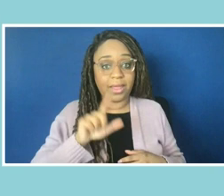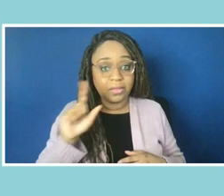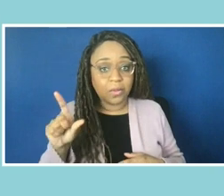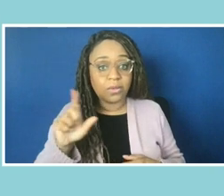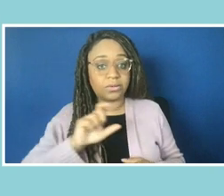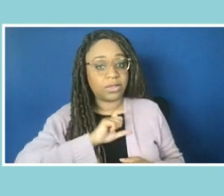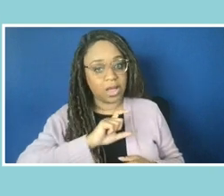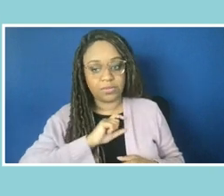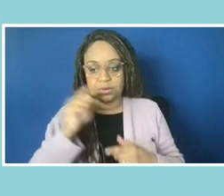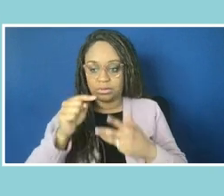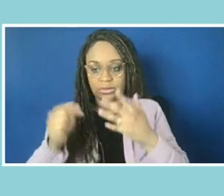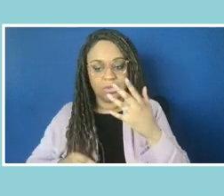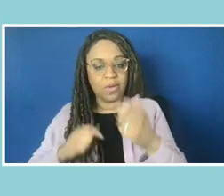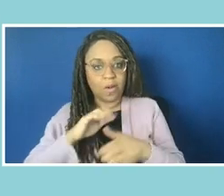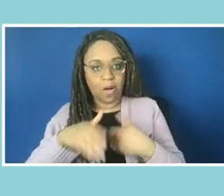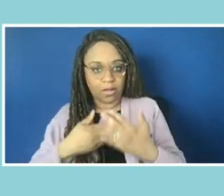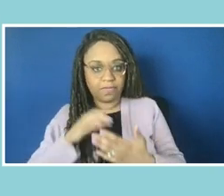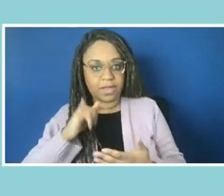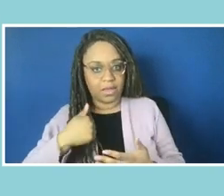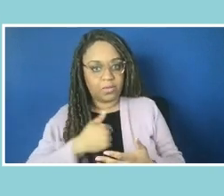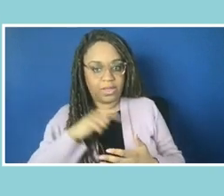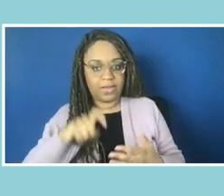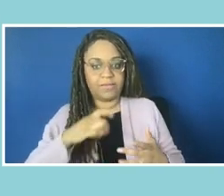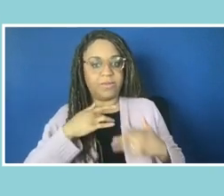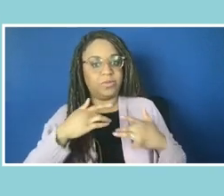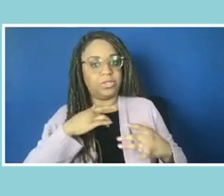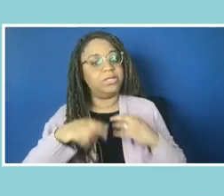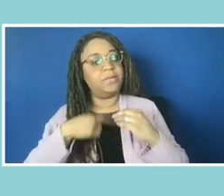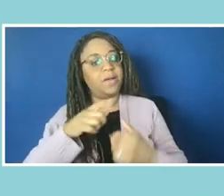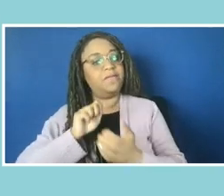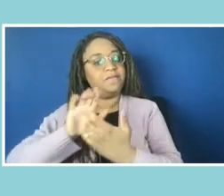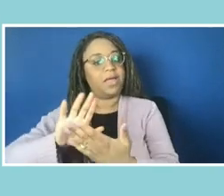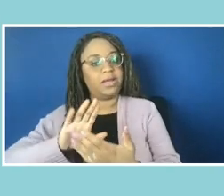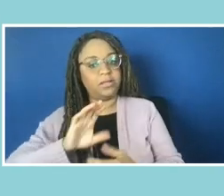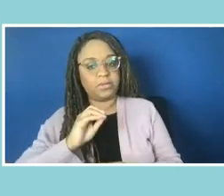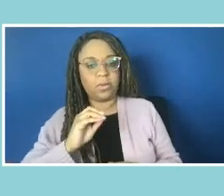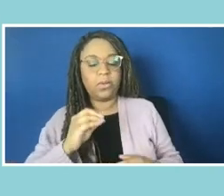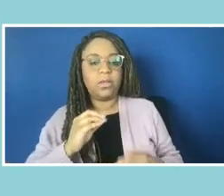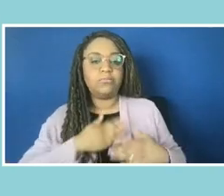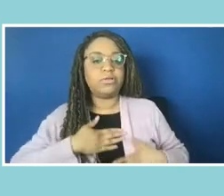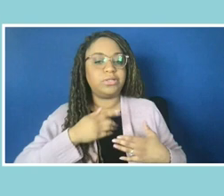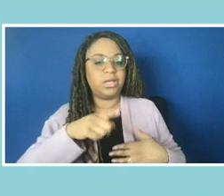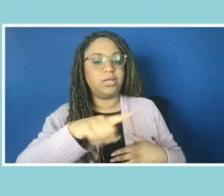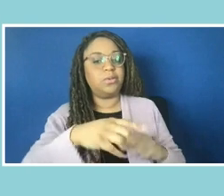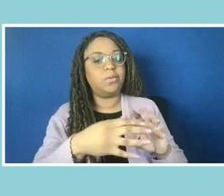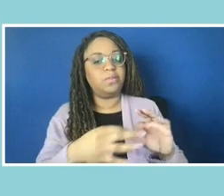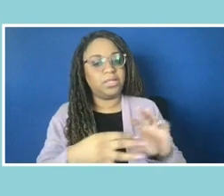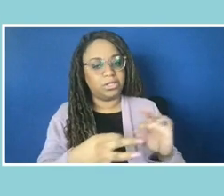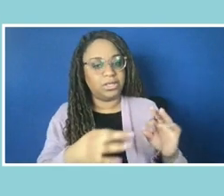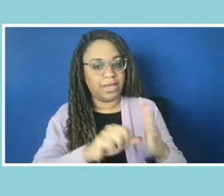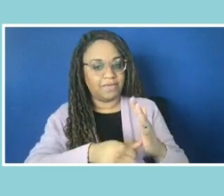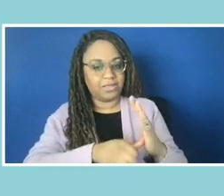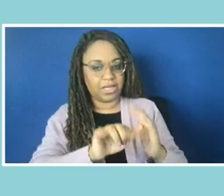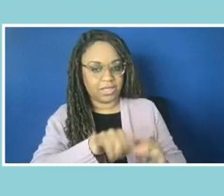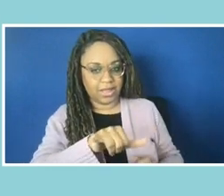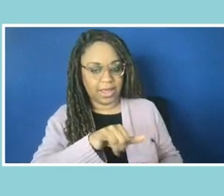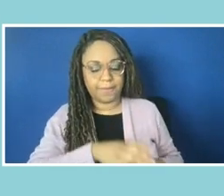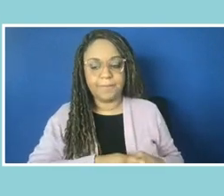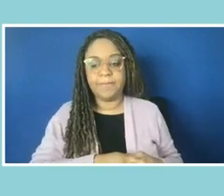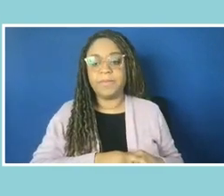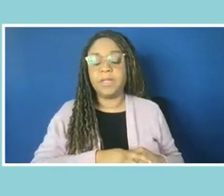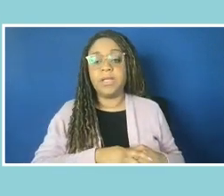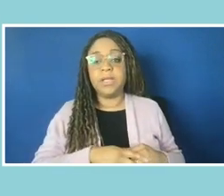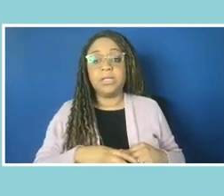driving that point home for us and kind of framing the rest of this conversation. I kind of want to move a little bit to just